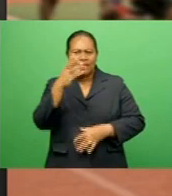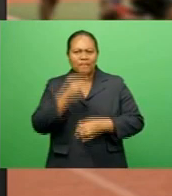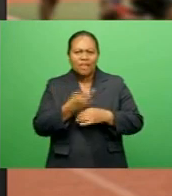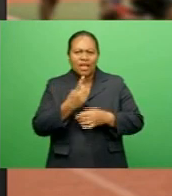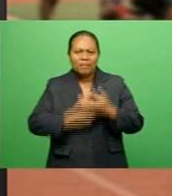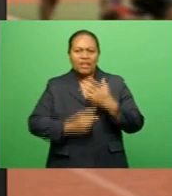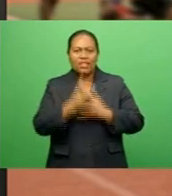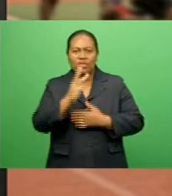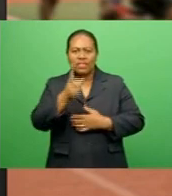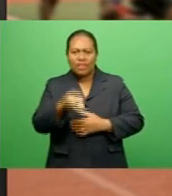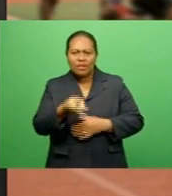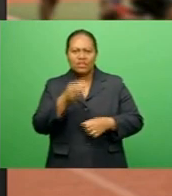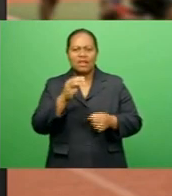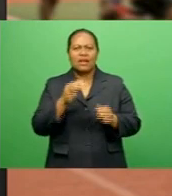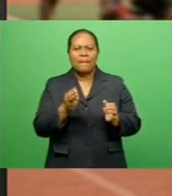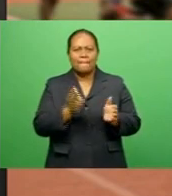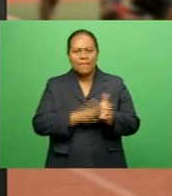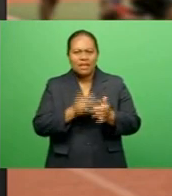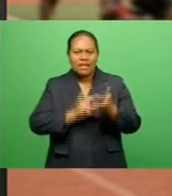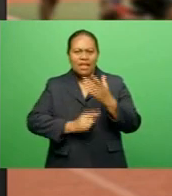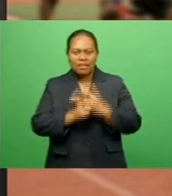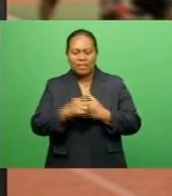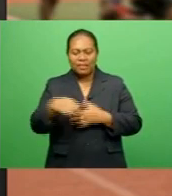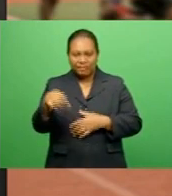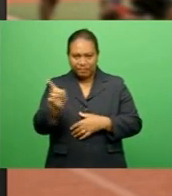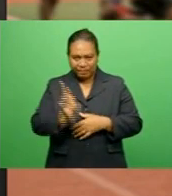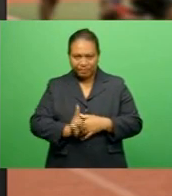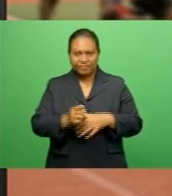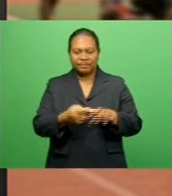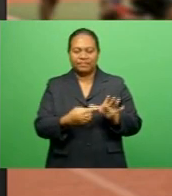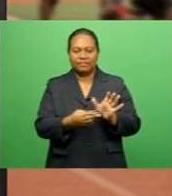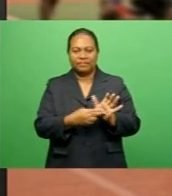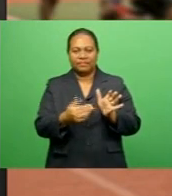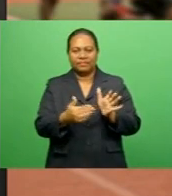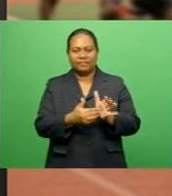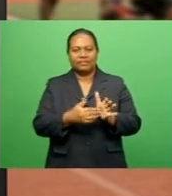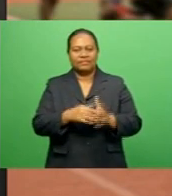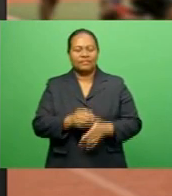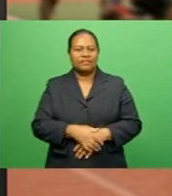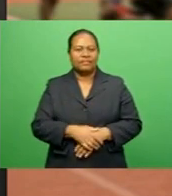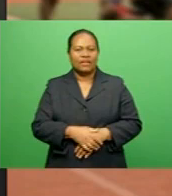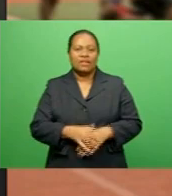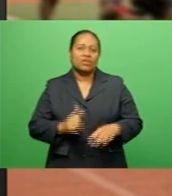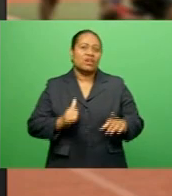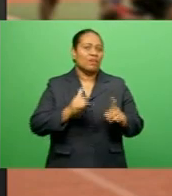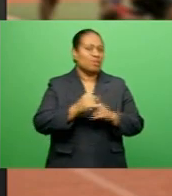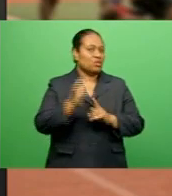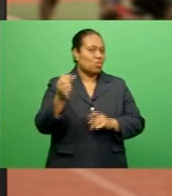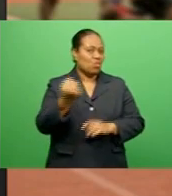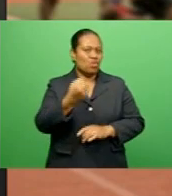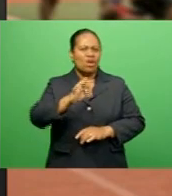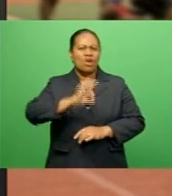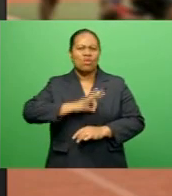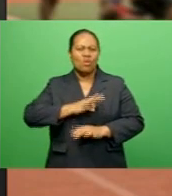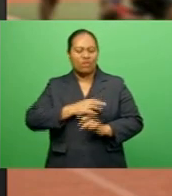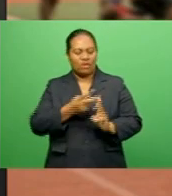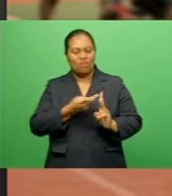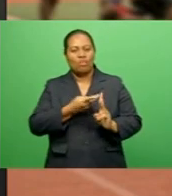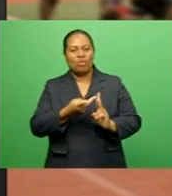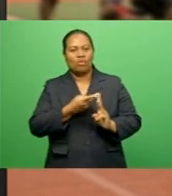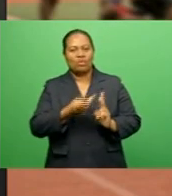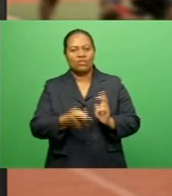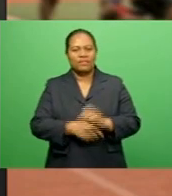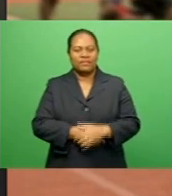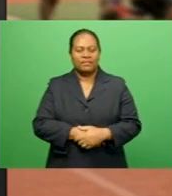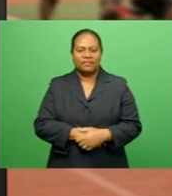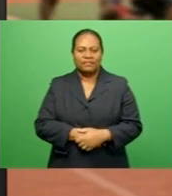meters open events at the ANZ Stadium in Suva this afternoon. Namosi won the gold medals in both events. Aquila